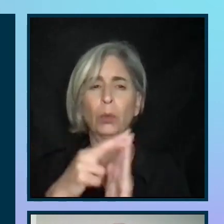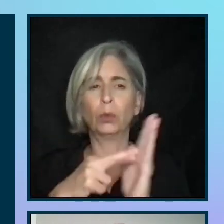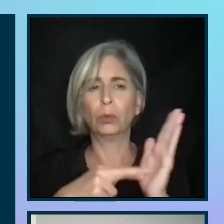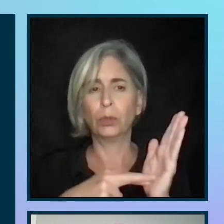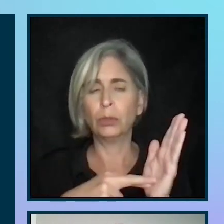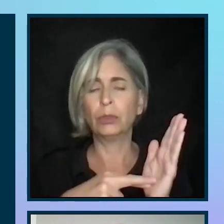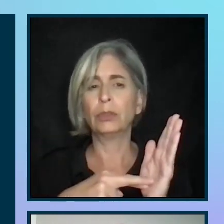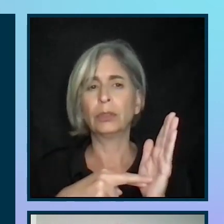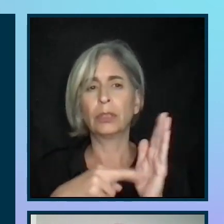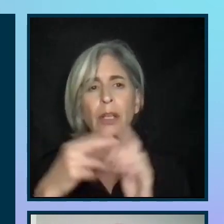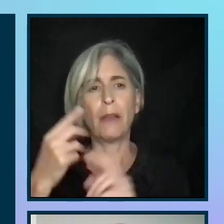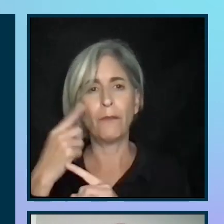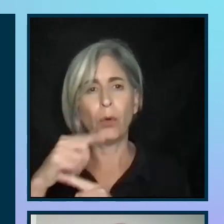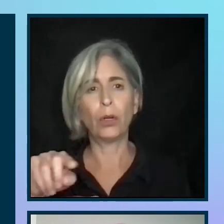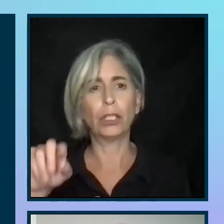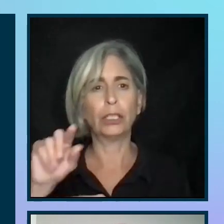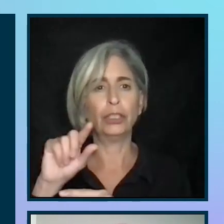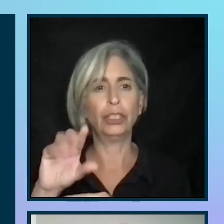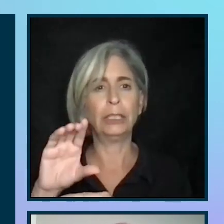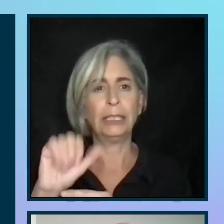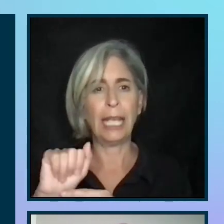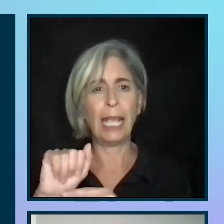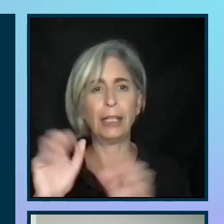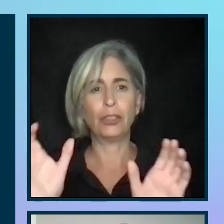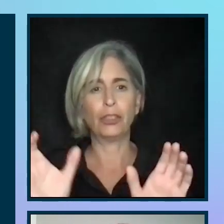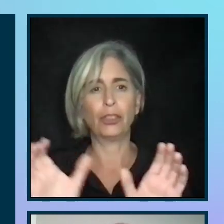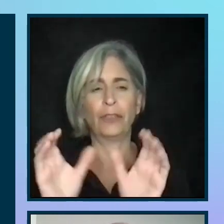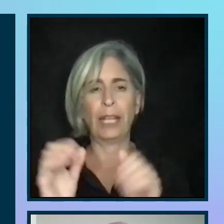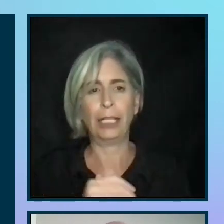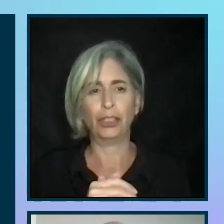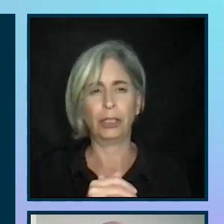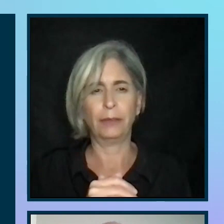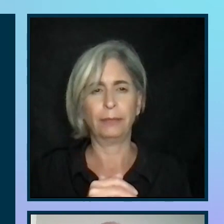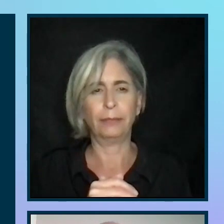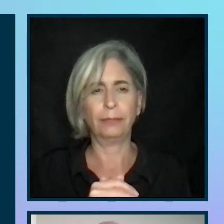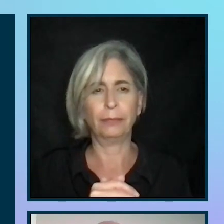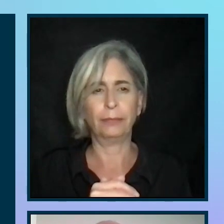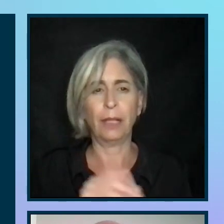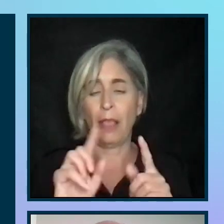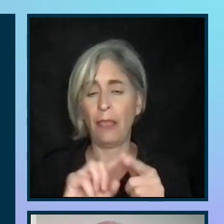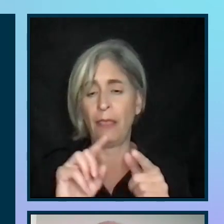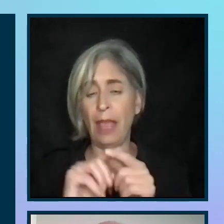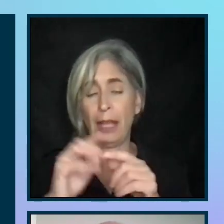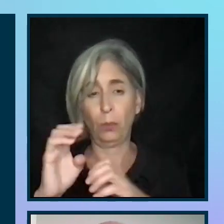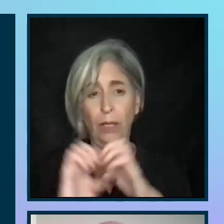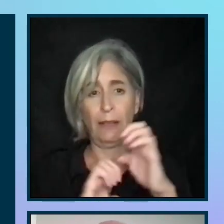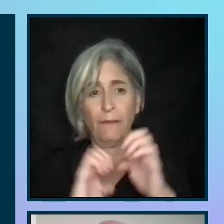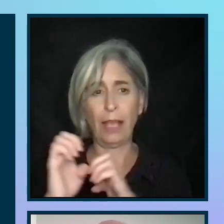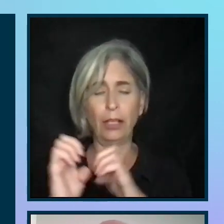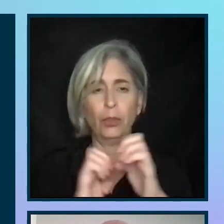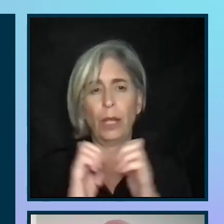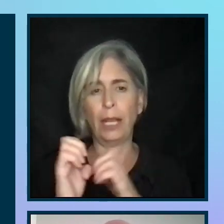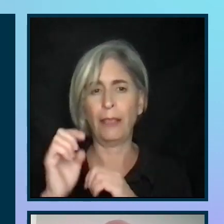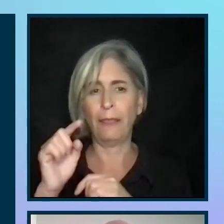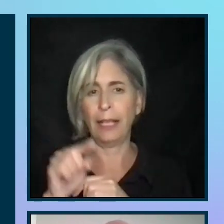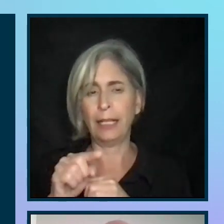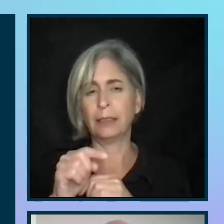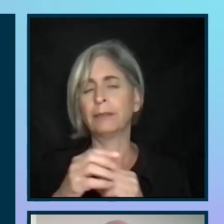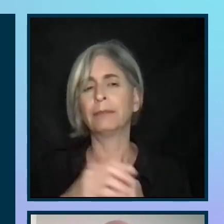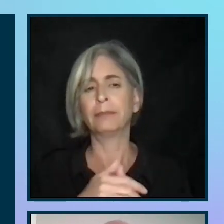with GCA certification from Benetech. And we evaluate image deliverable products against